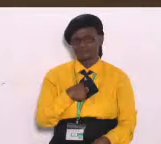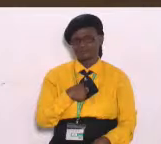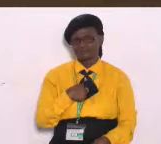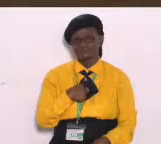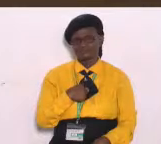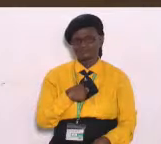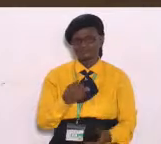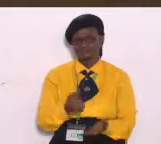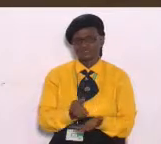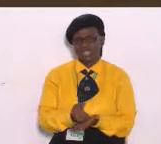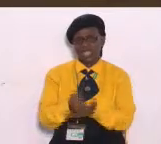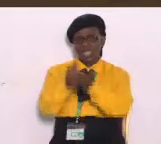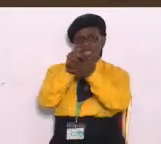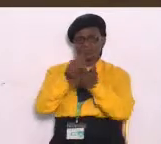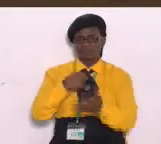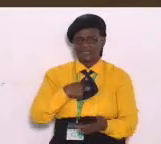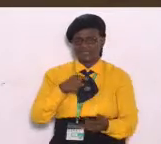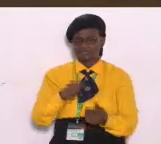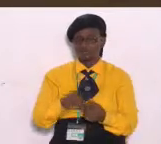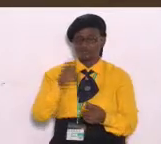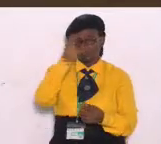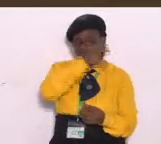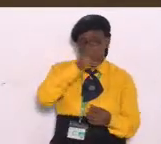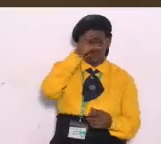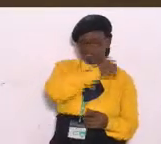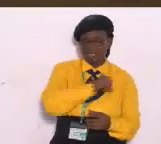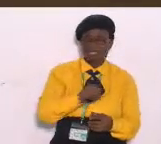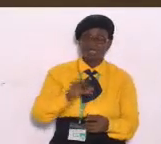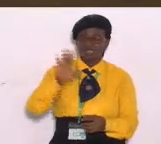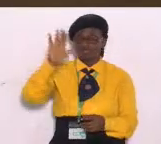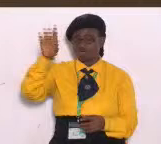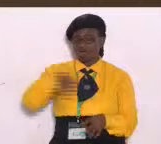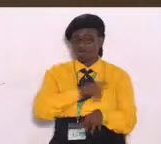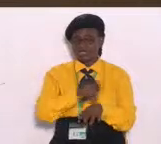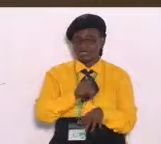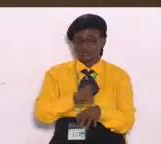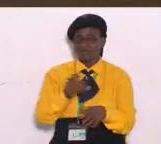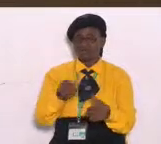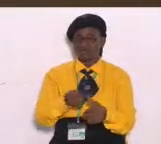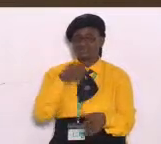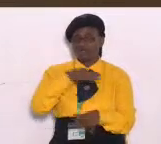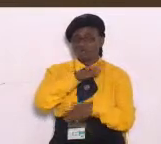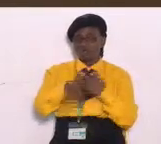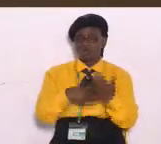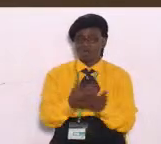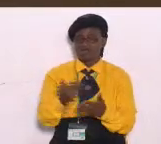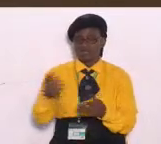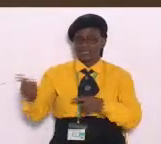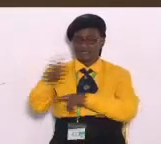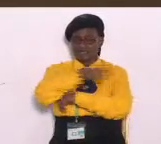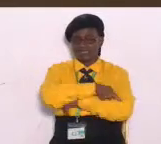Help me to seek your kingdom first all the days of my life,